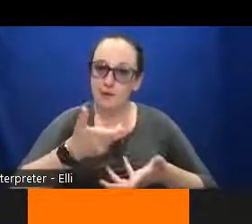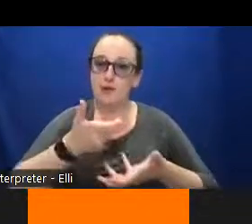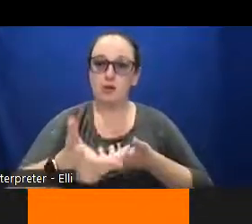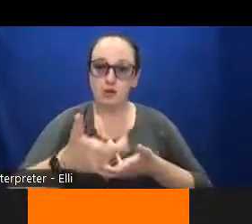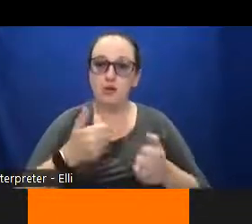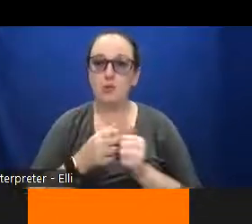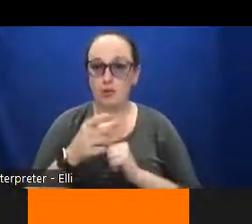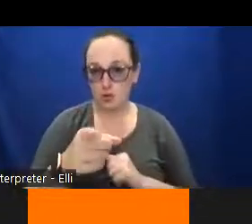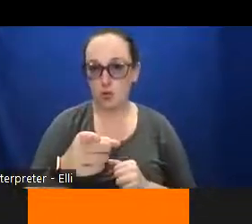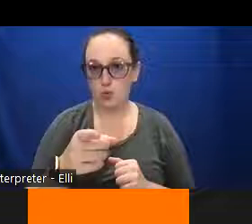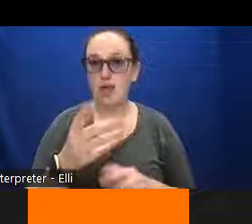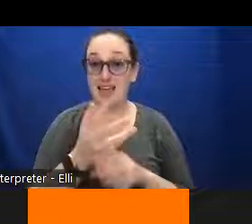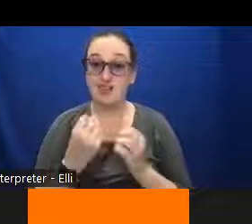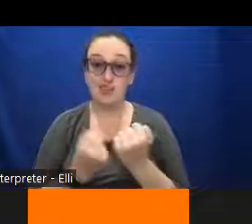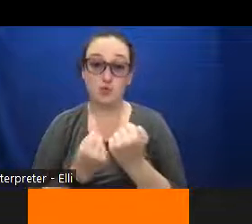want or need.